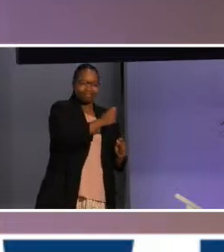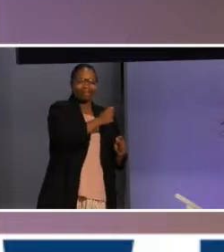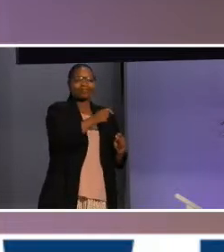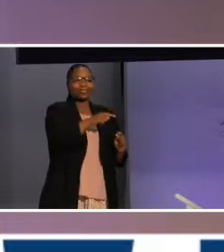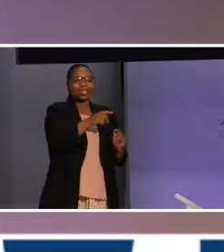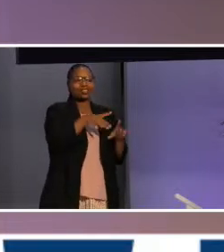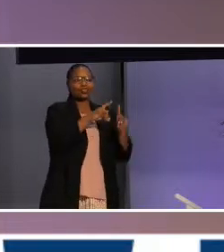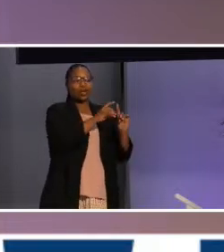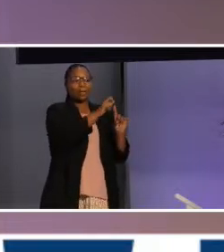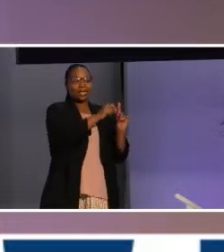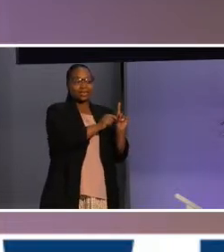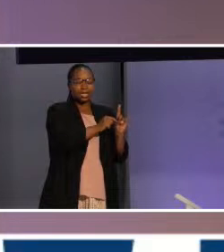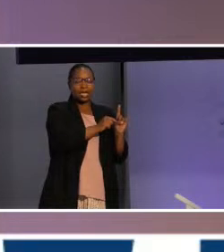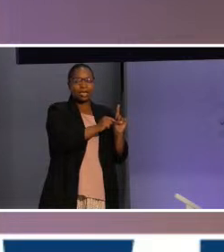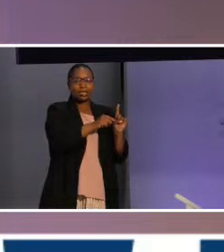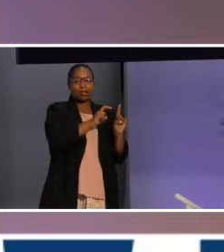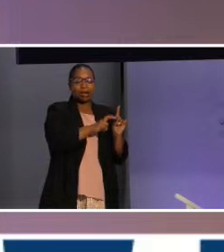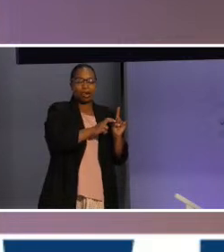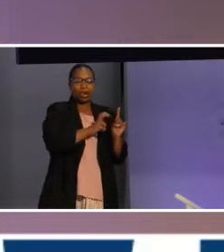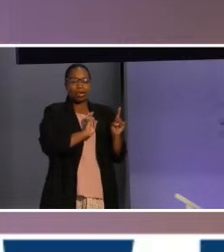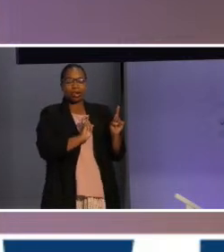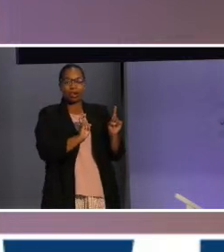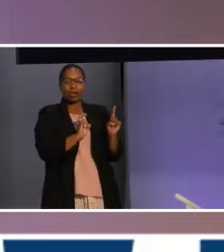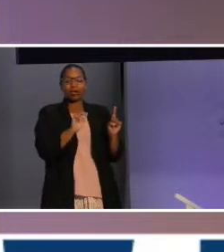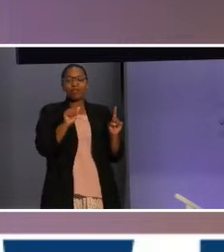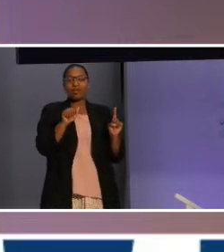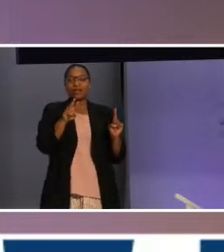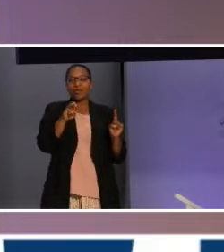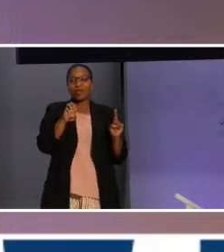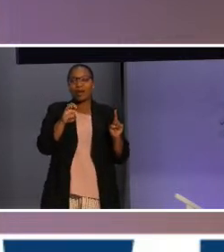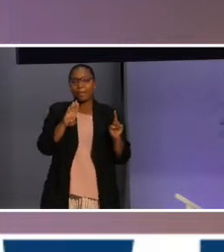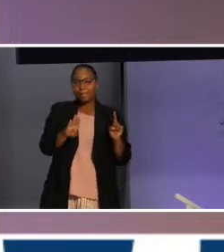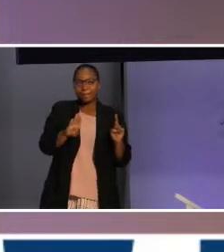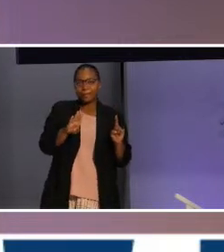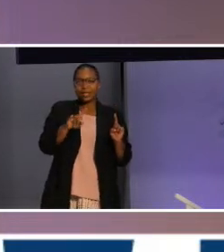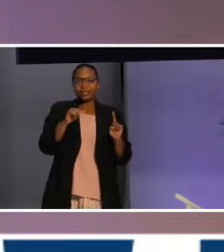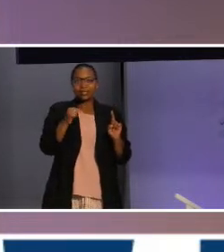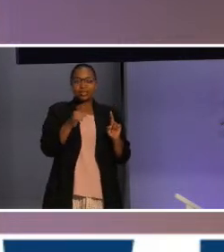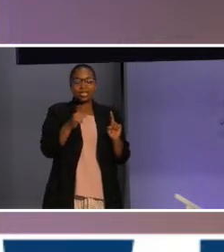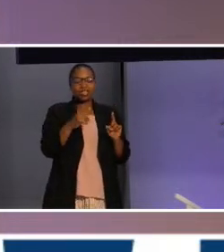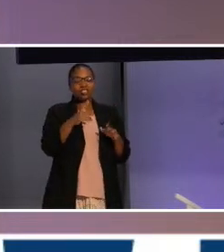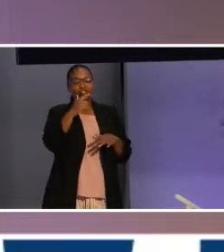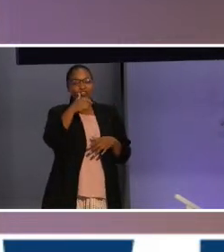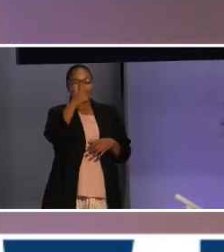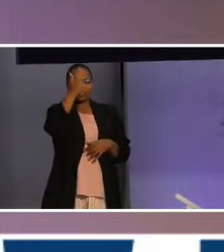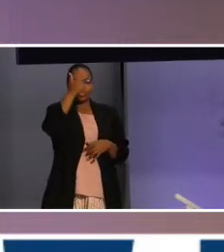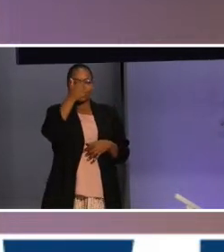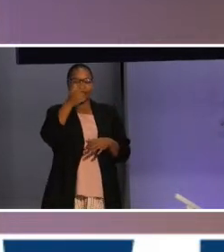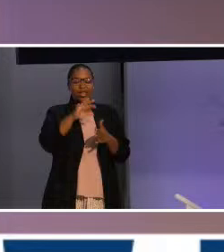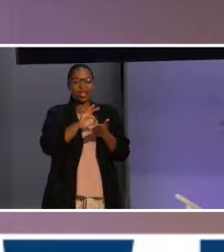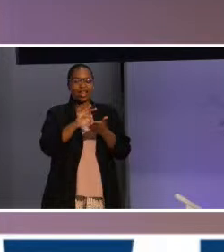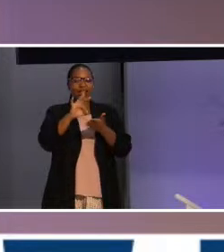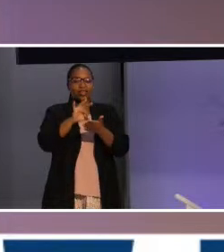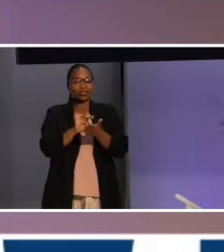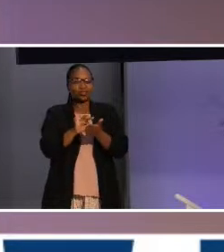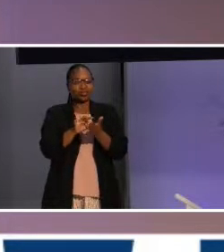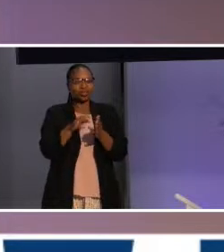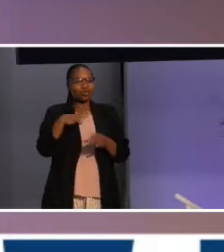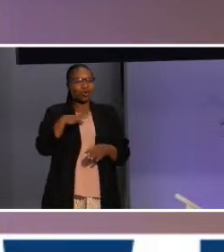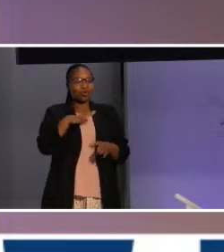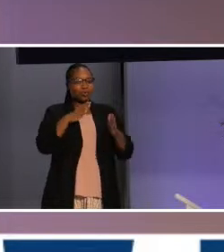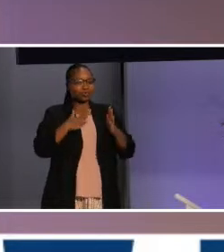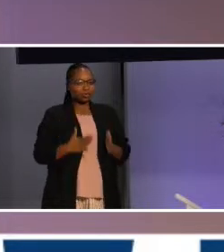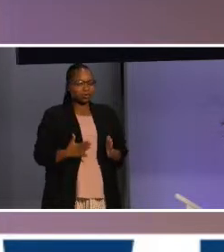of AWEP, the Chief Election Commission of India, for the sterling work and